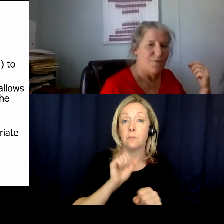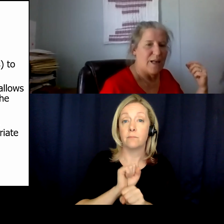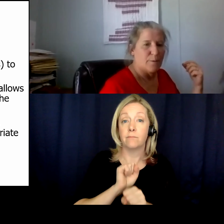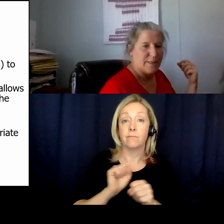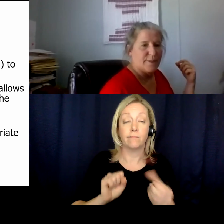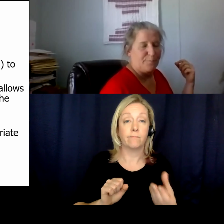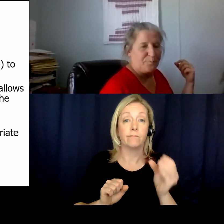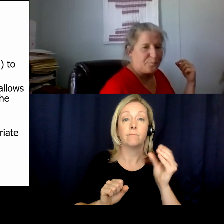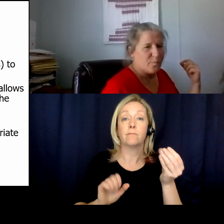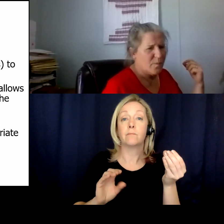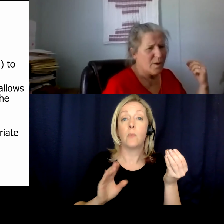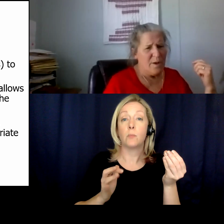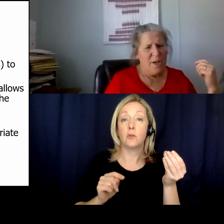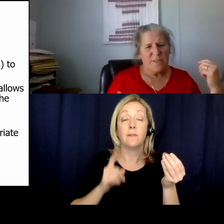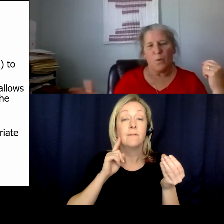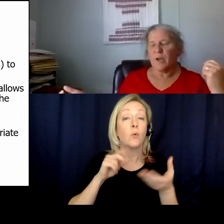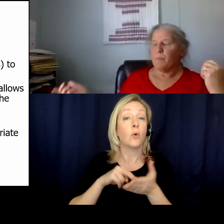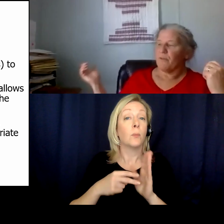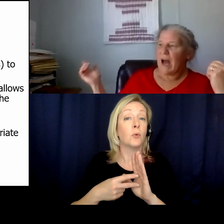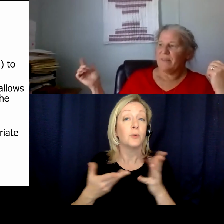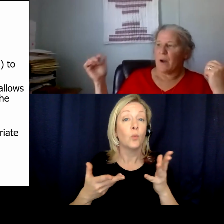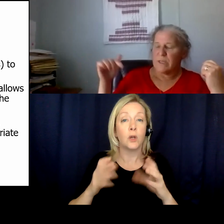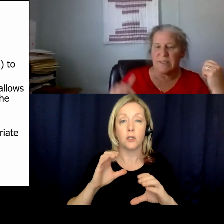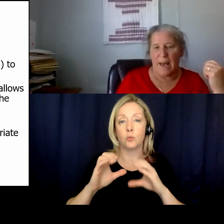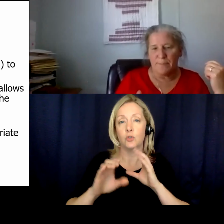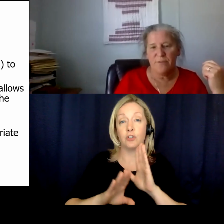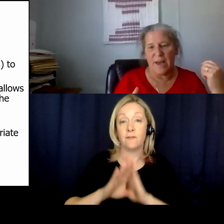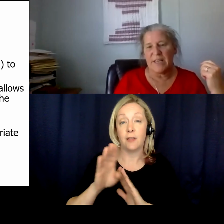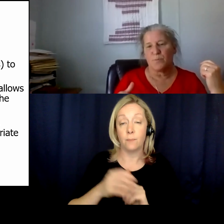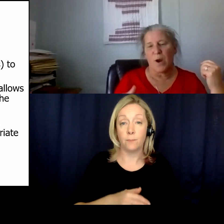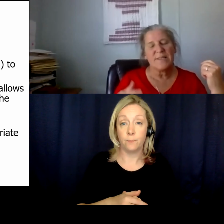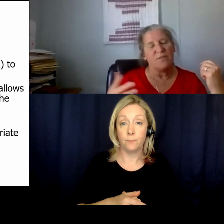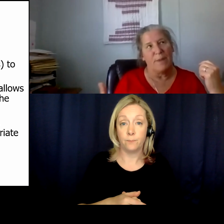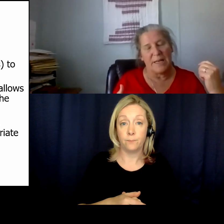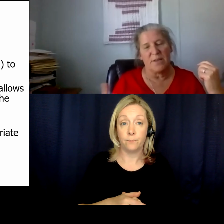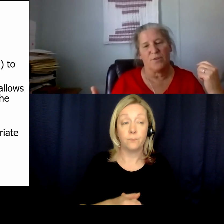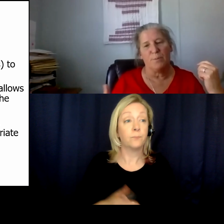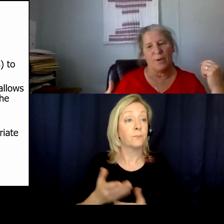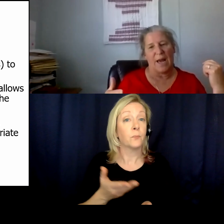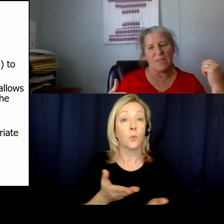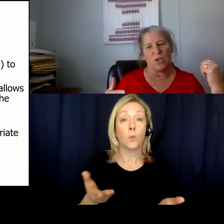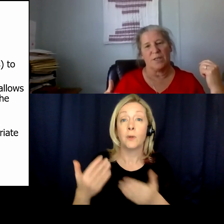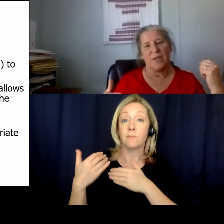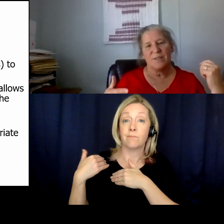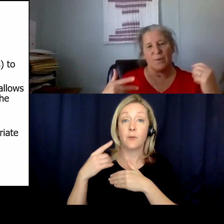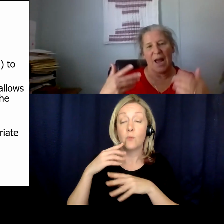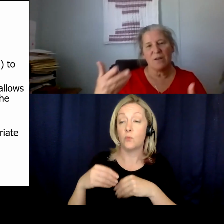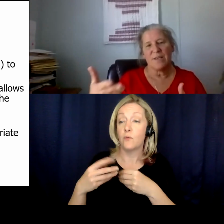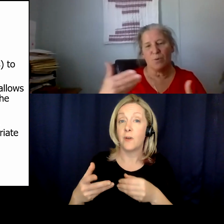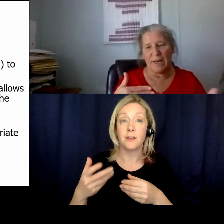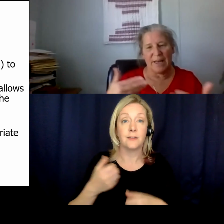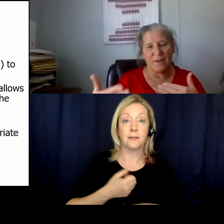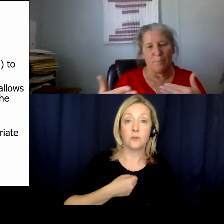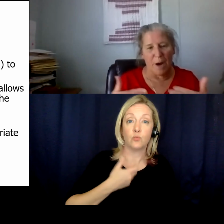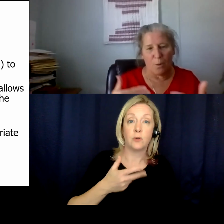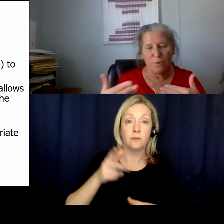language development. So we're going to provide that receptive and expressive means of communication. So now, see,